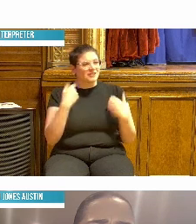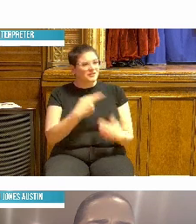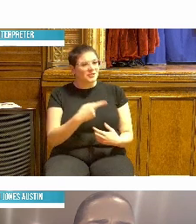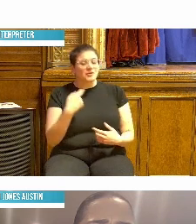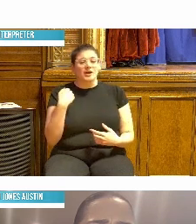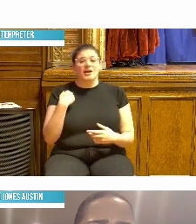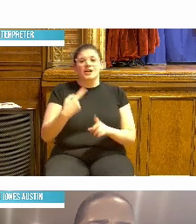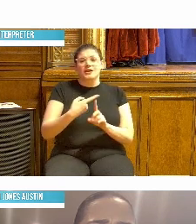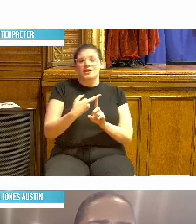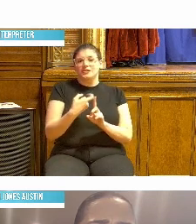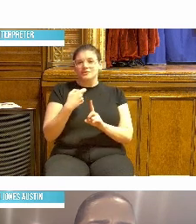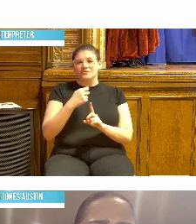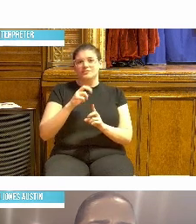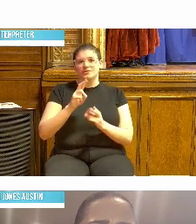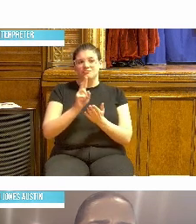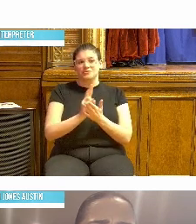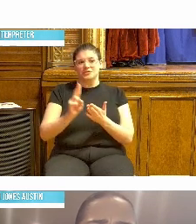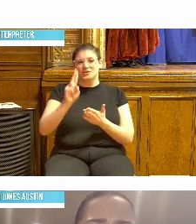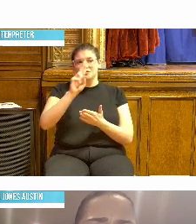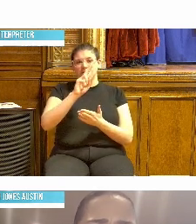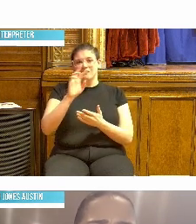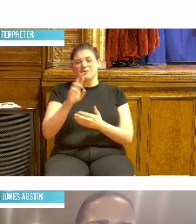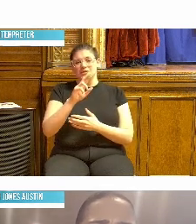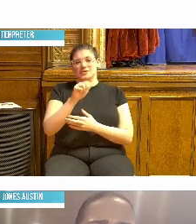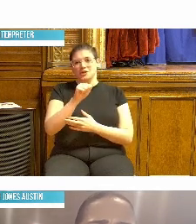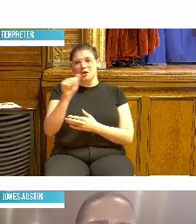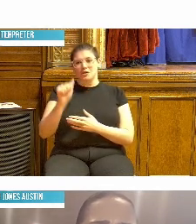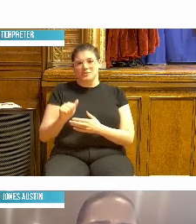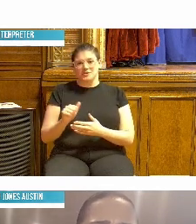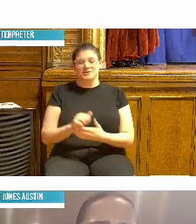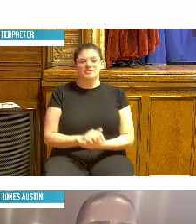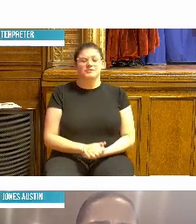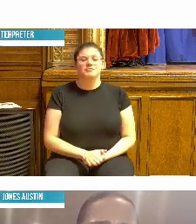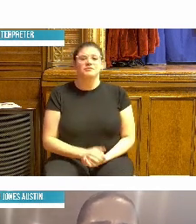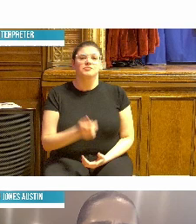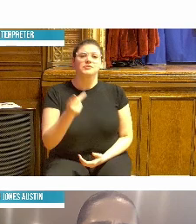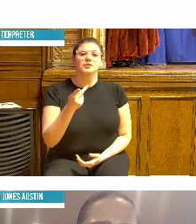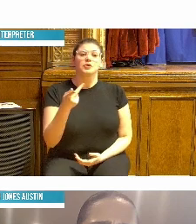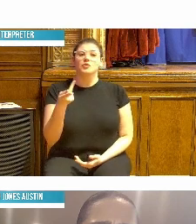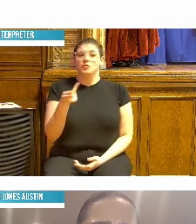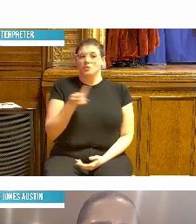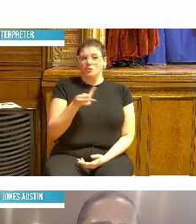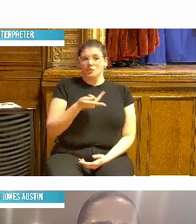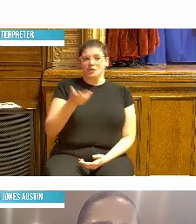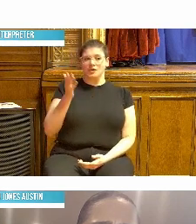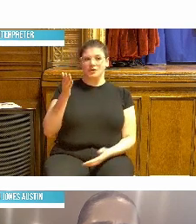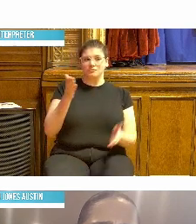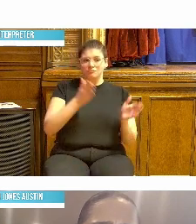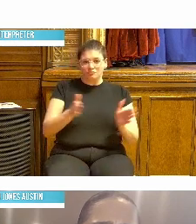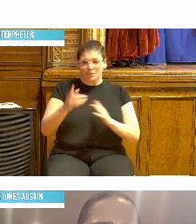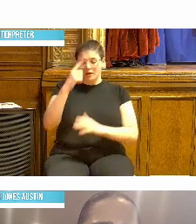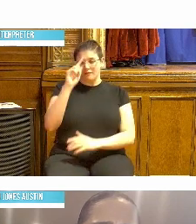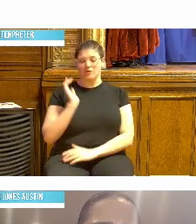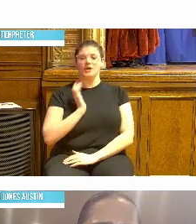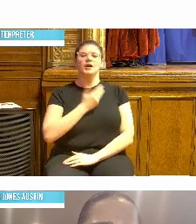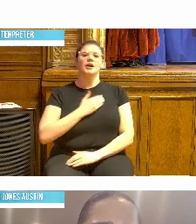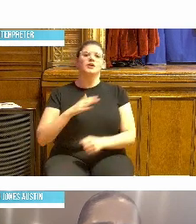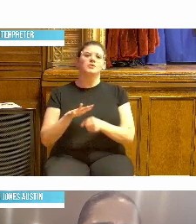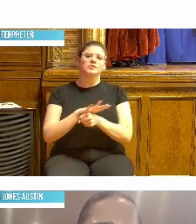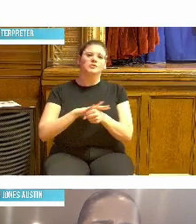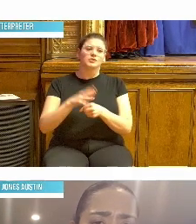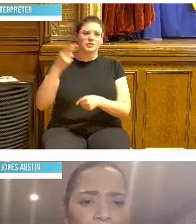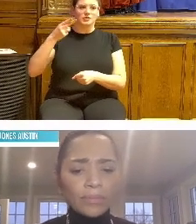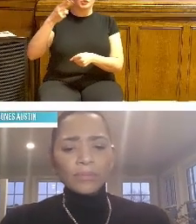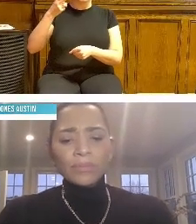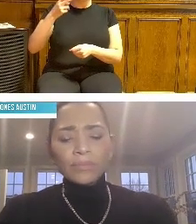of Albany. With that, we're going to prepare for our local history, but I want to announce again, for those that have not had